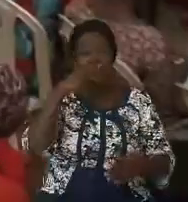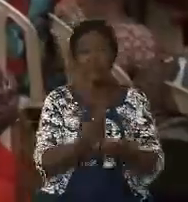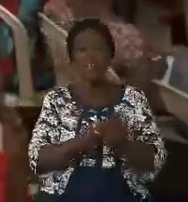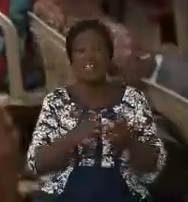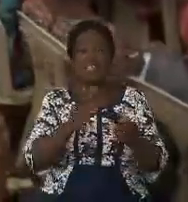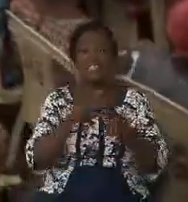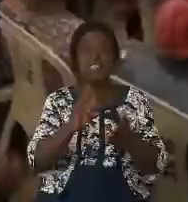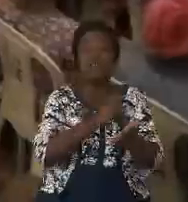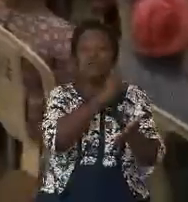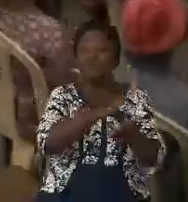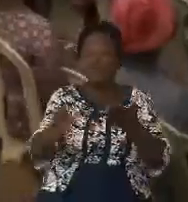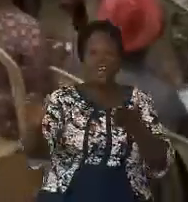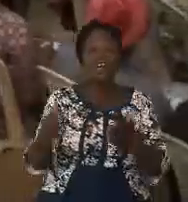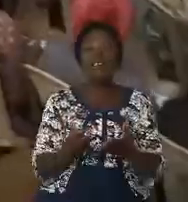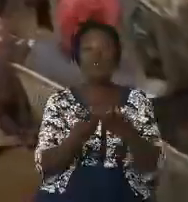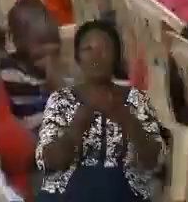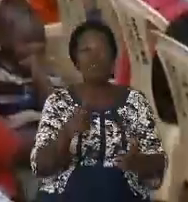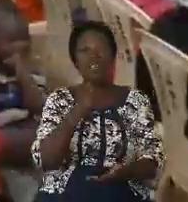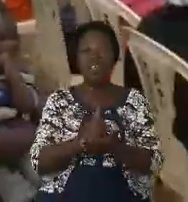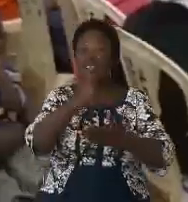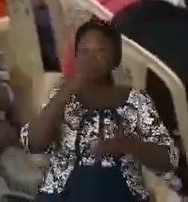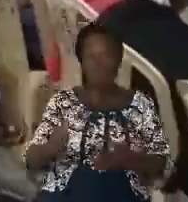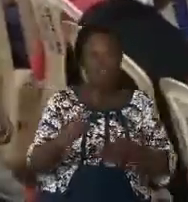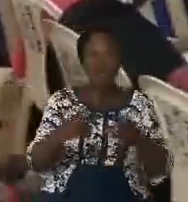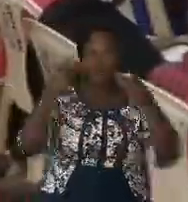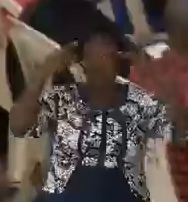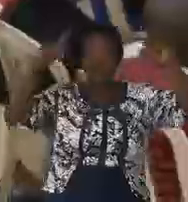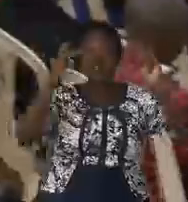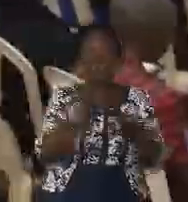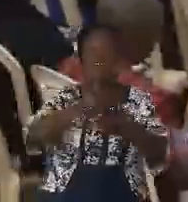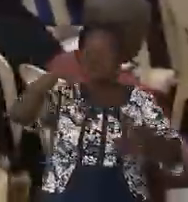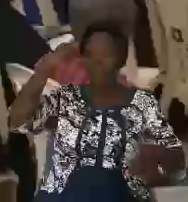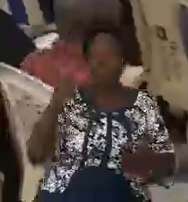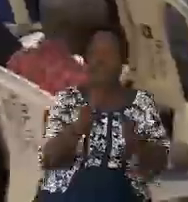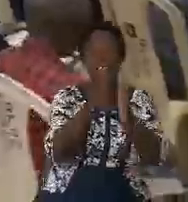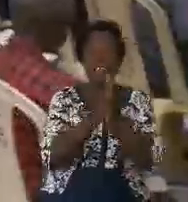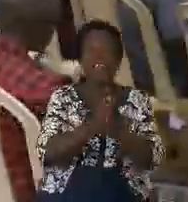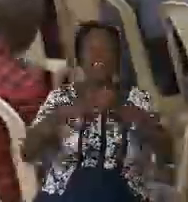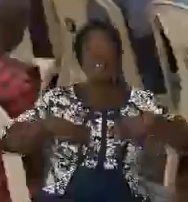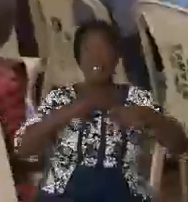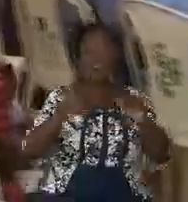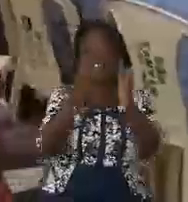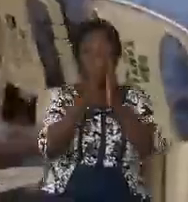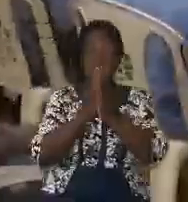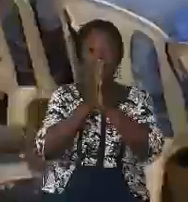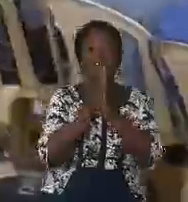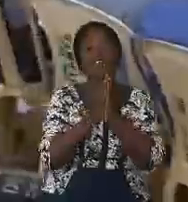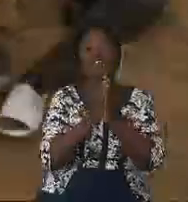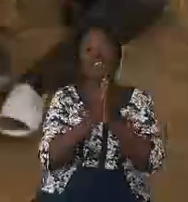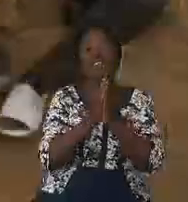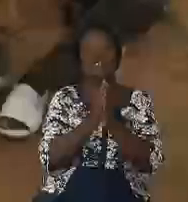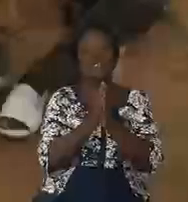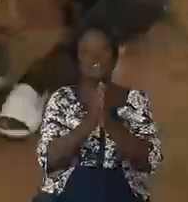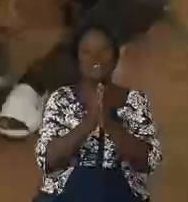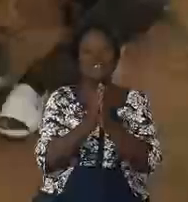amen. Open air, amen. Divine solution, amen. Prosperity,